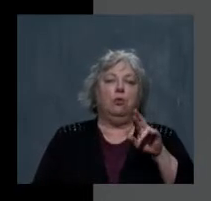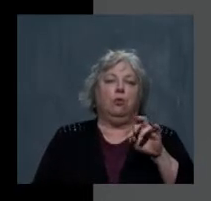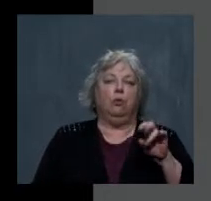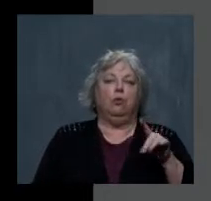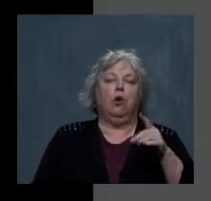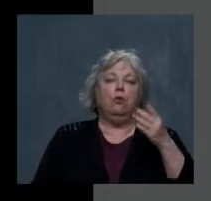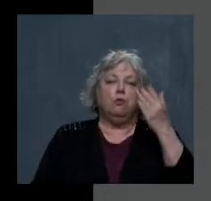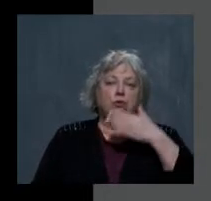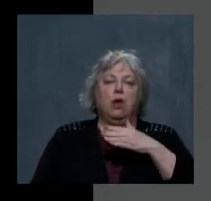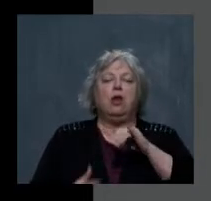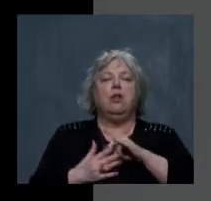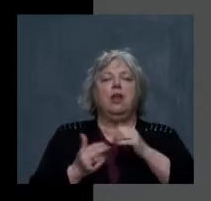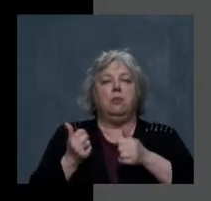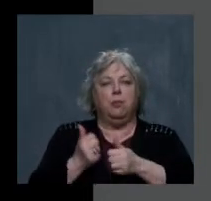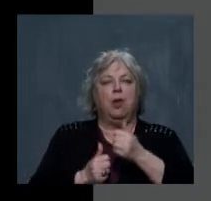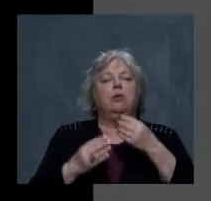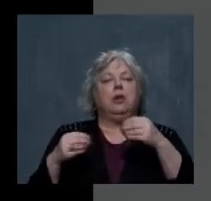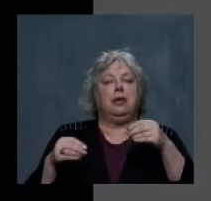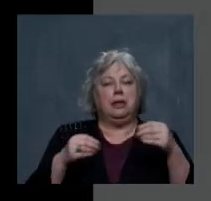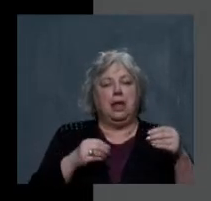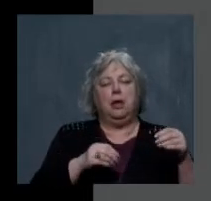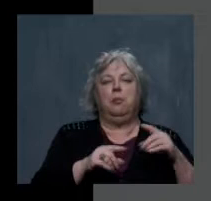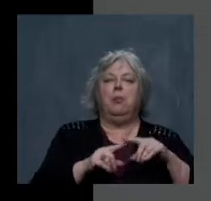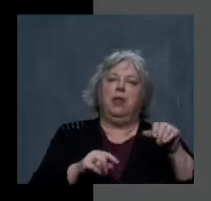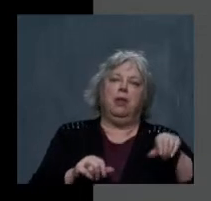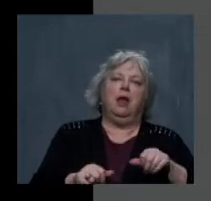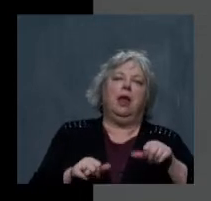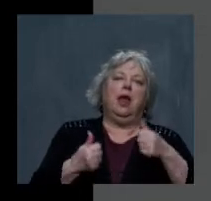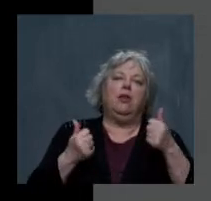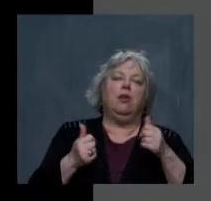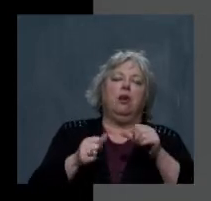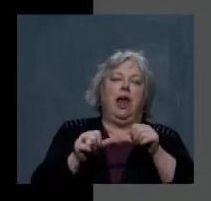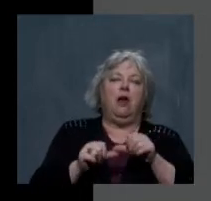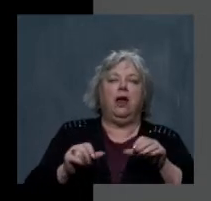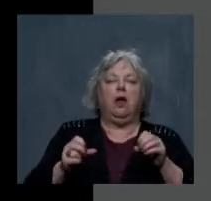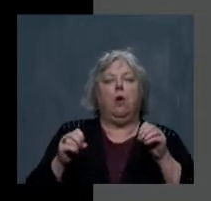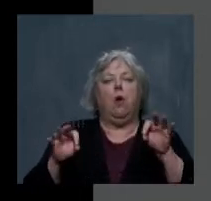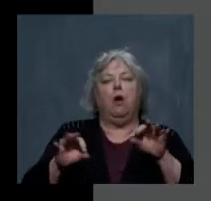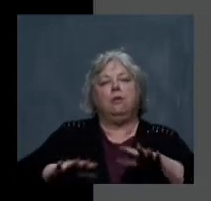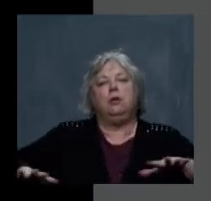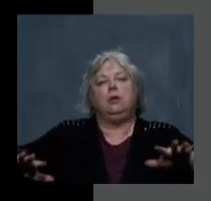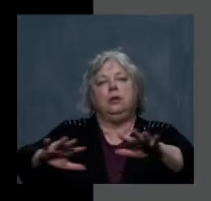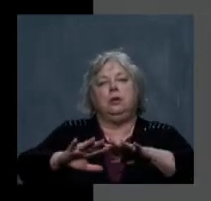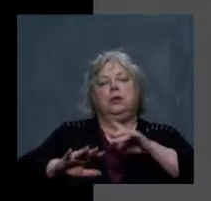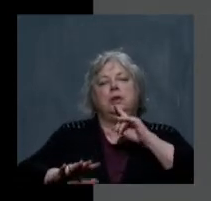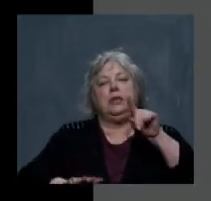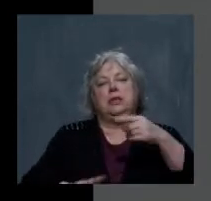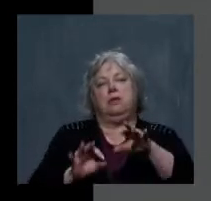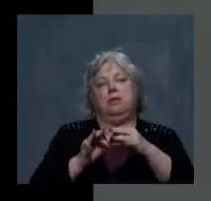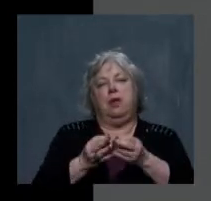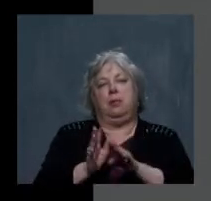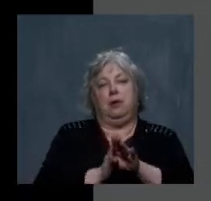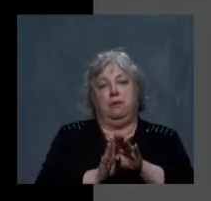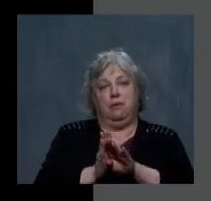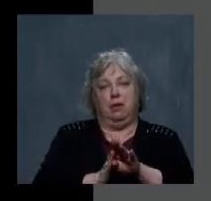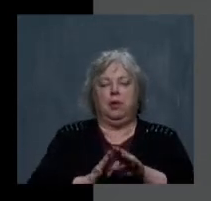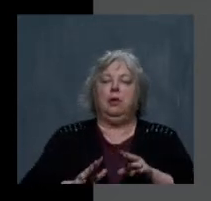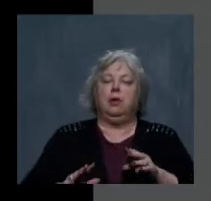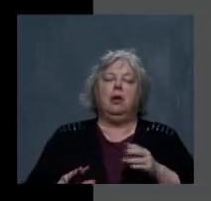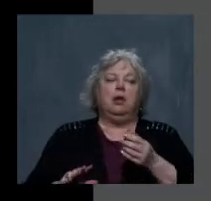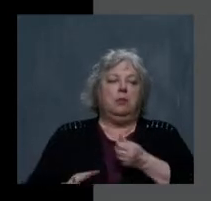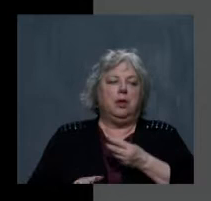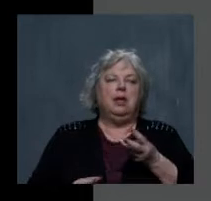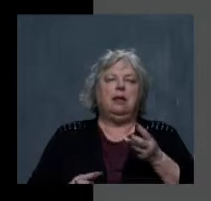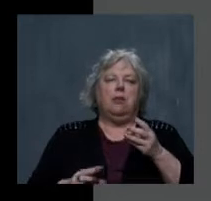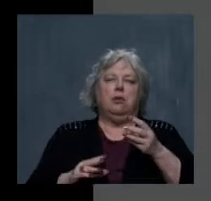commercial, the areas off of Cantrell are single family residential. In recent past, there have been a couple developments of a similar development